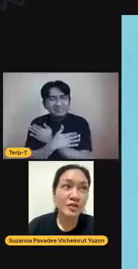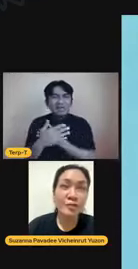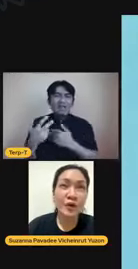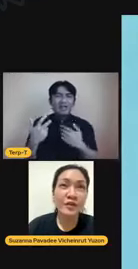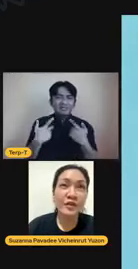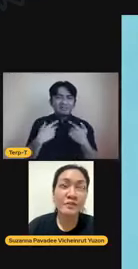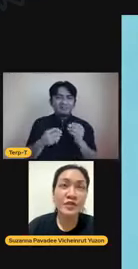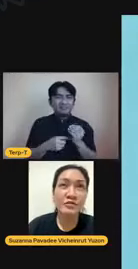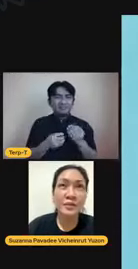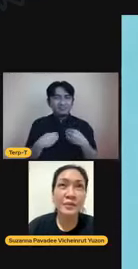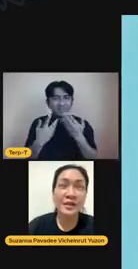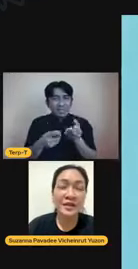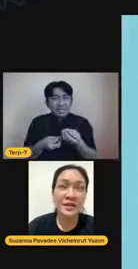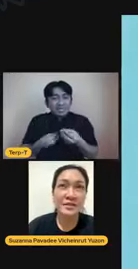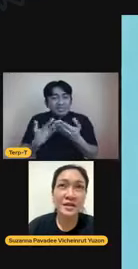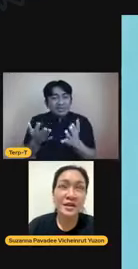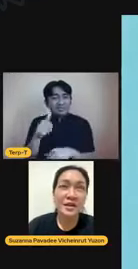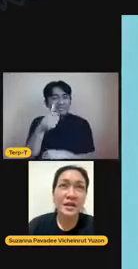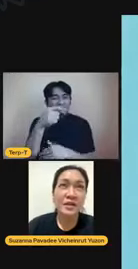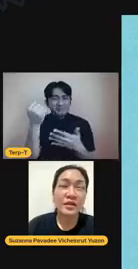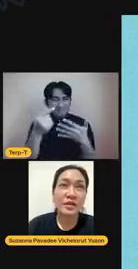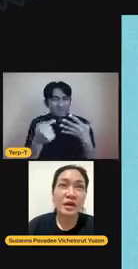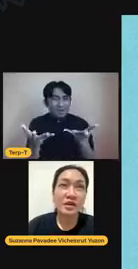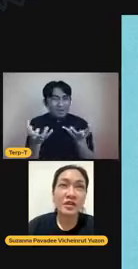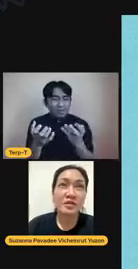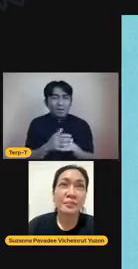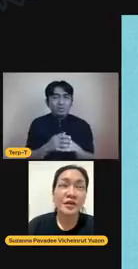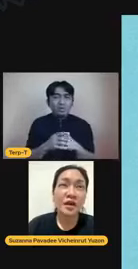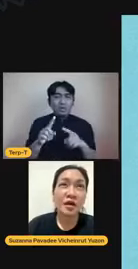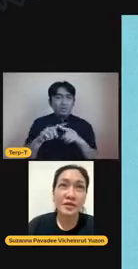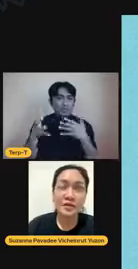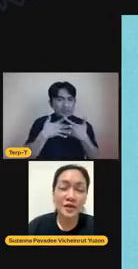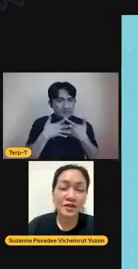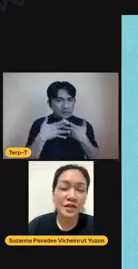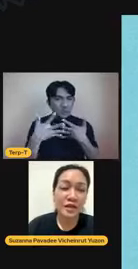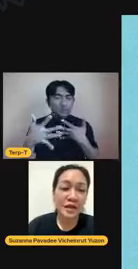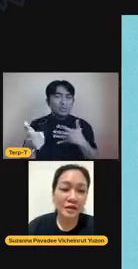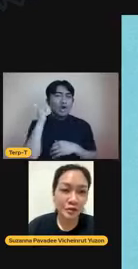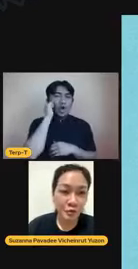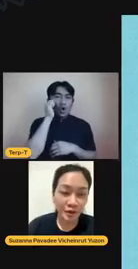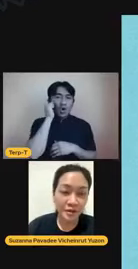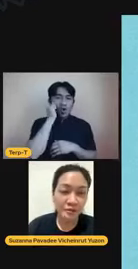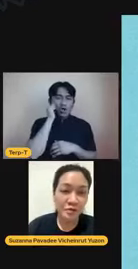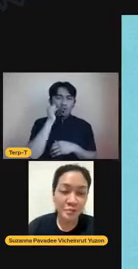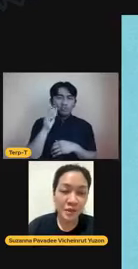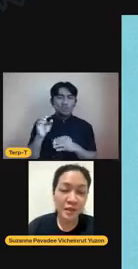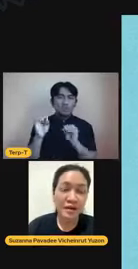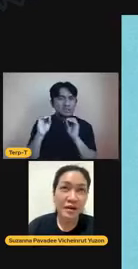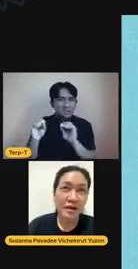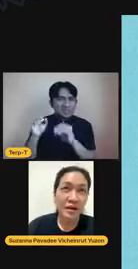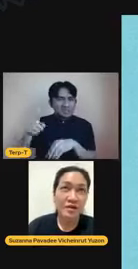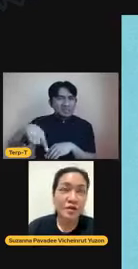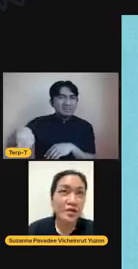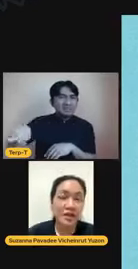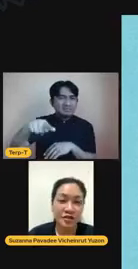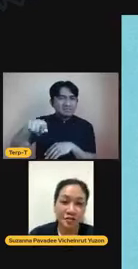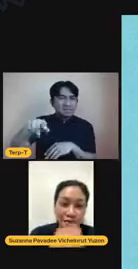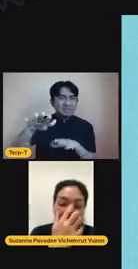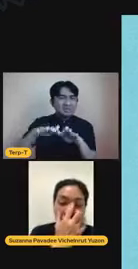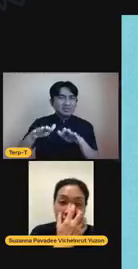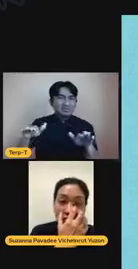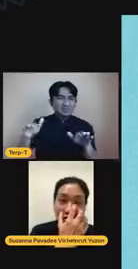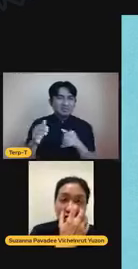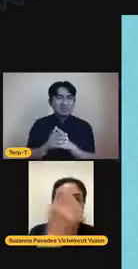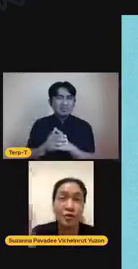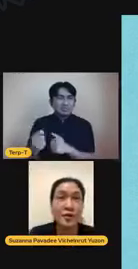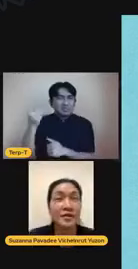so you want to spoil them. Just remember that that's, you know, in the long term, always treat your child how you want them to be 30 years from